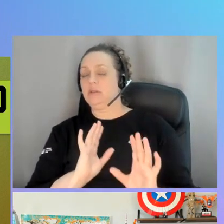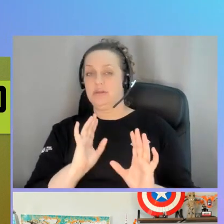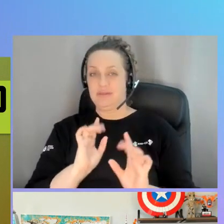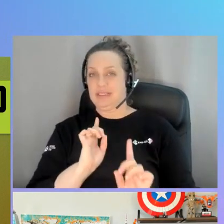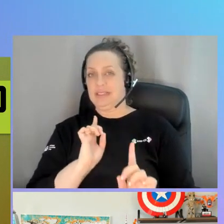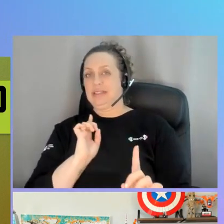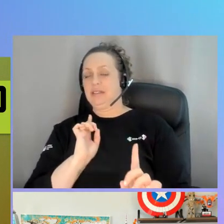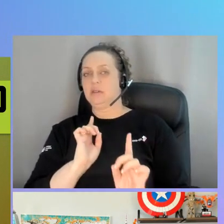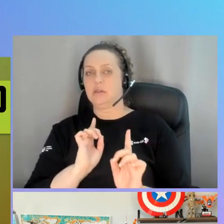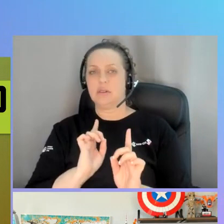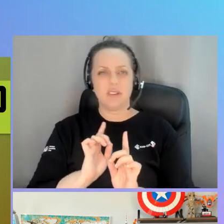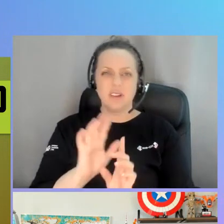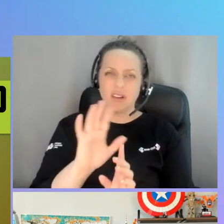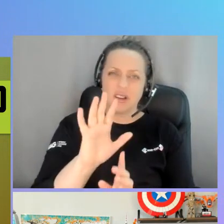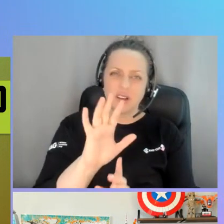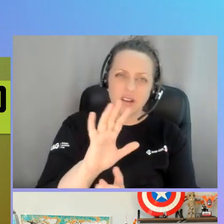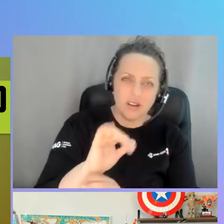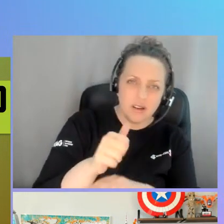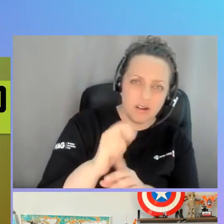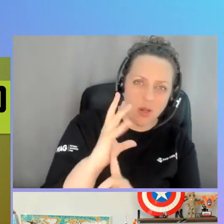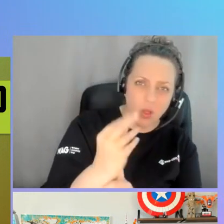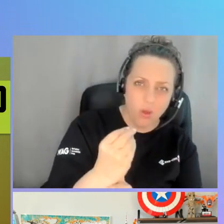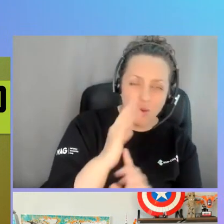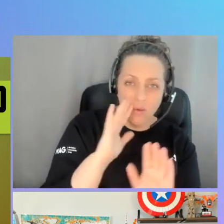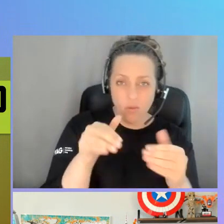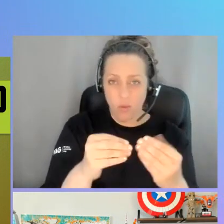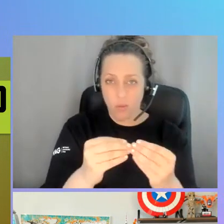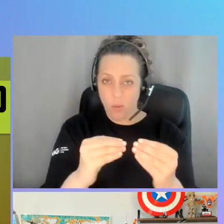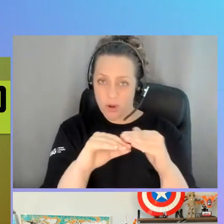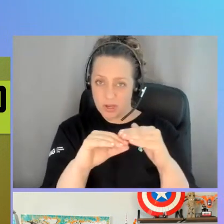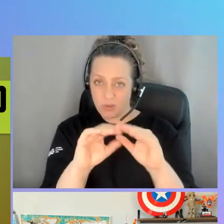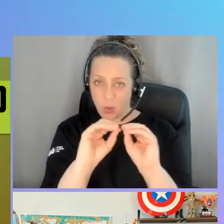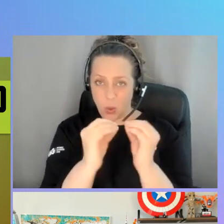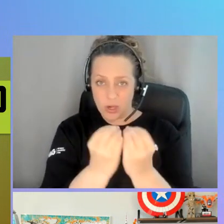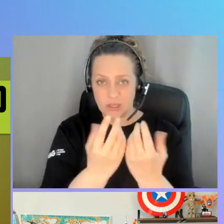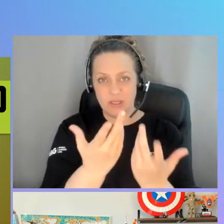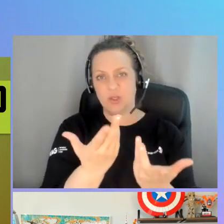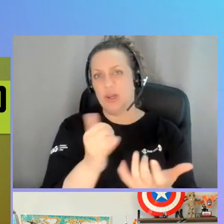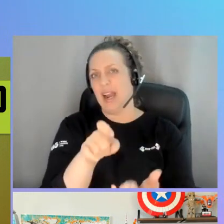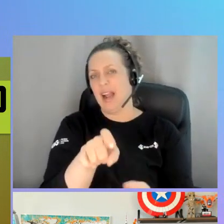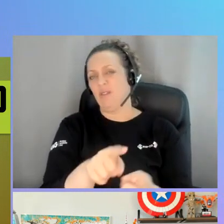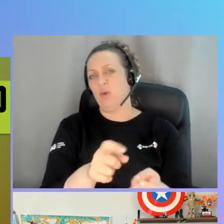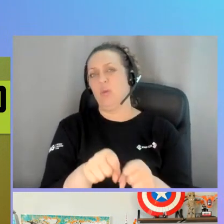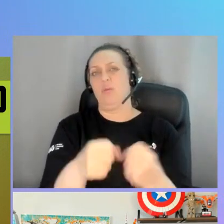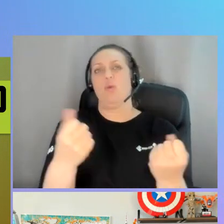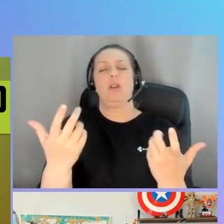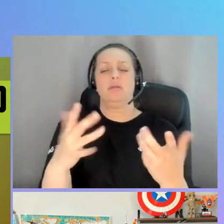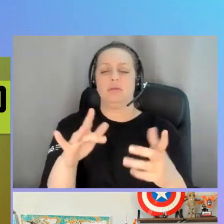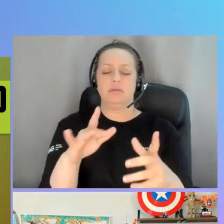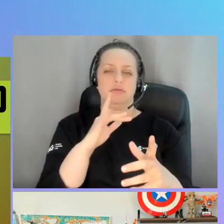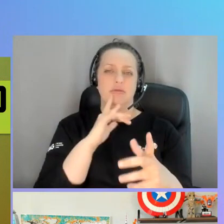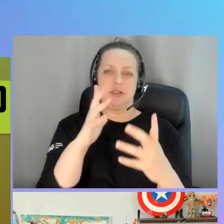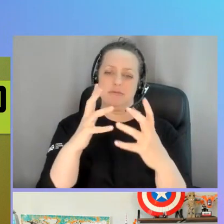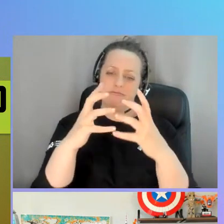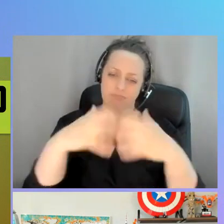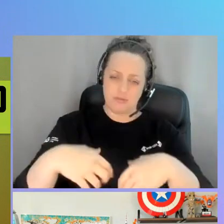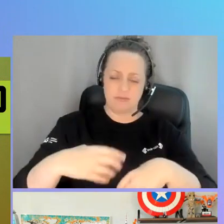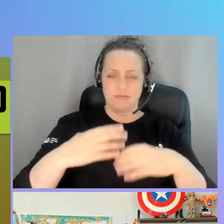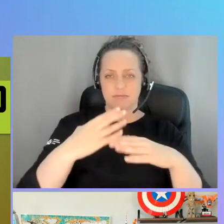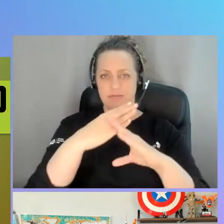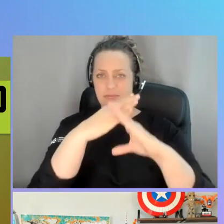really going to create a culture focused on creating a more accessible organization, you kind of have to break down that barrier,